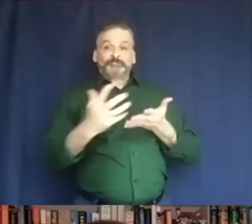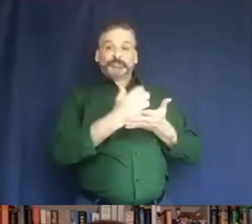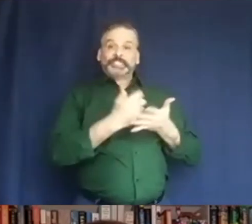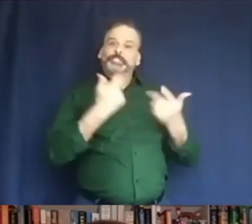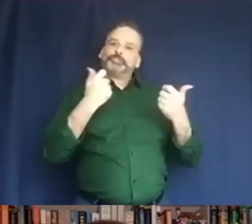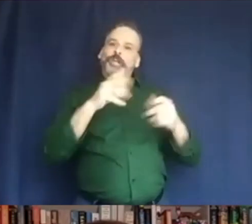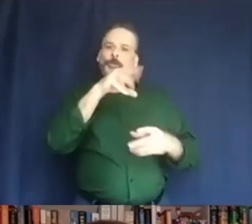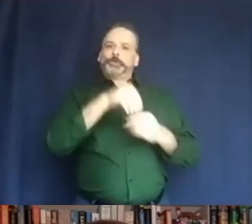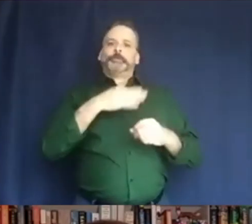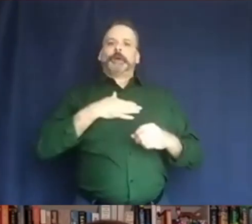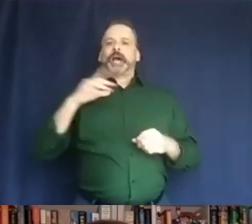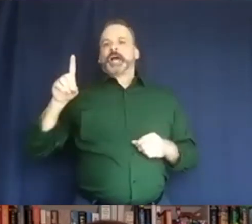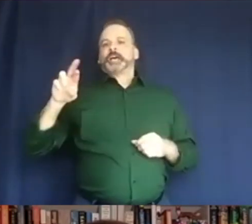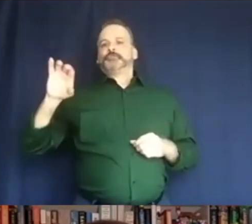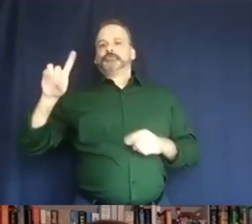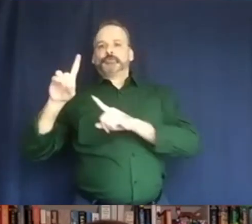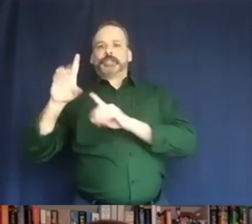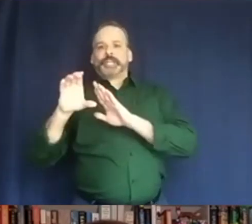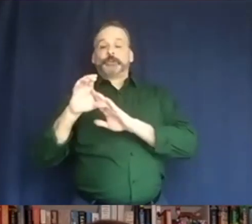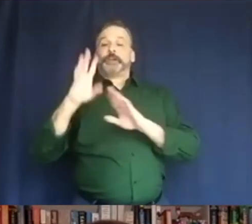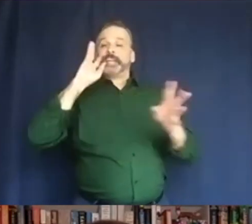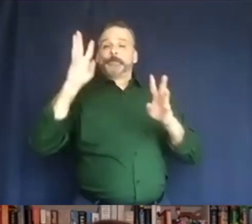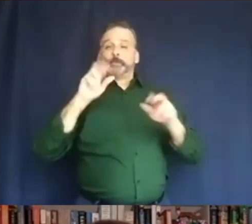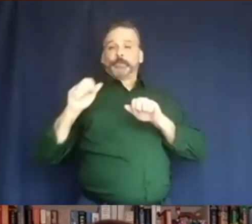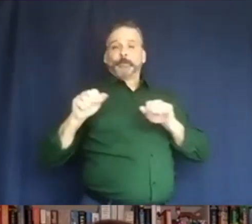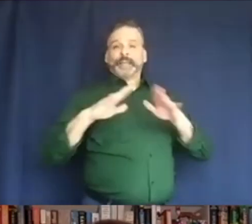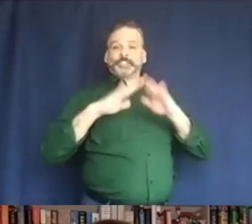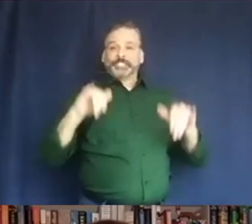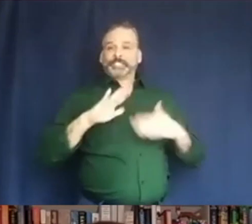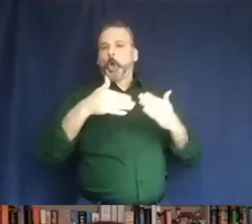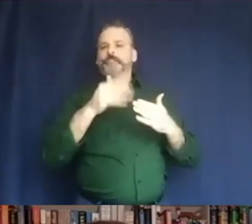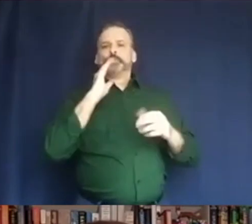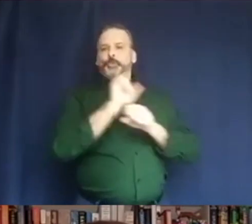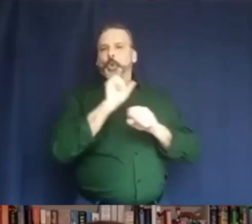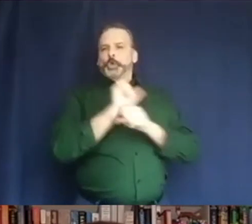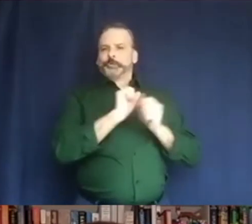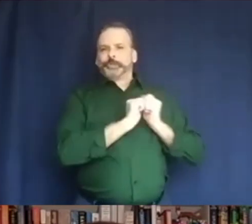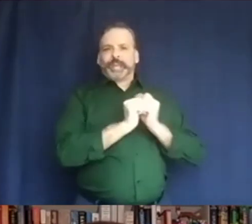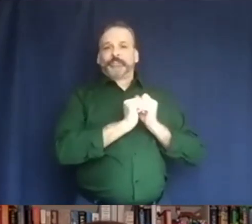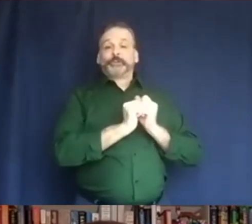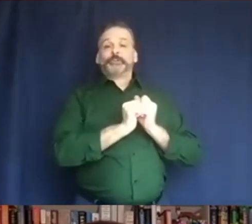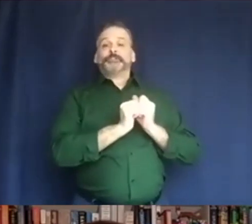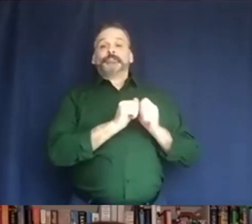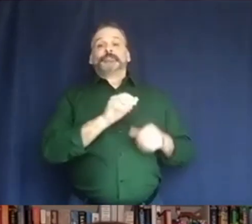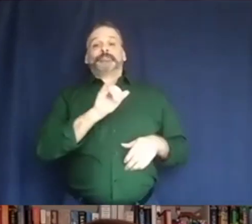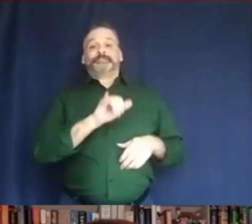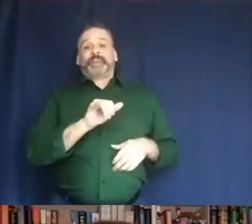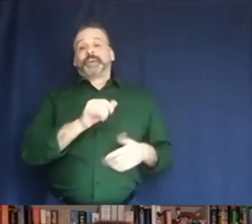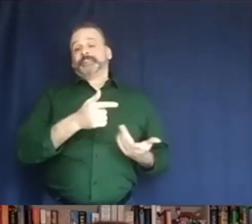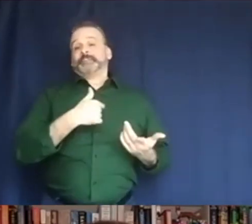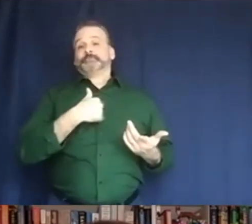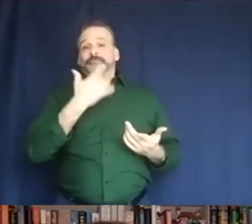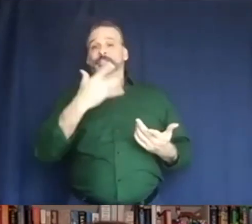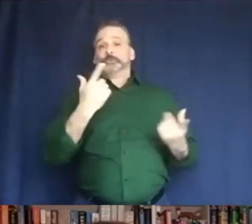it into my Druids and then come up with a magic system that would make all of it work together. So that's what I got to do.